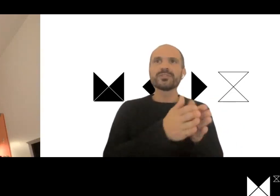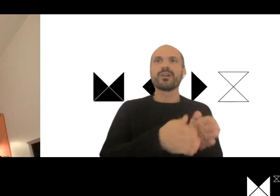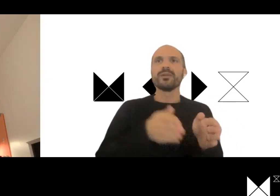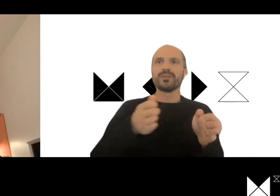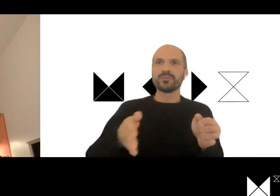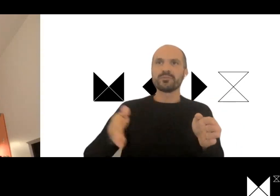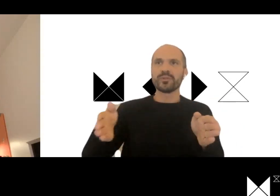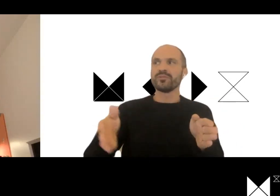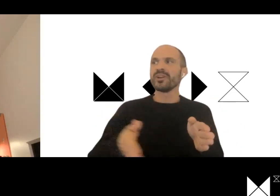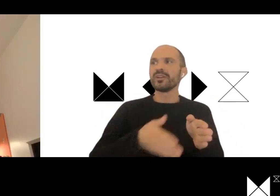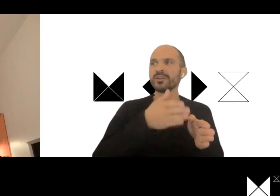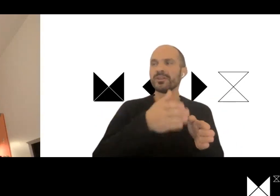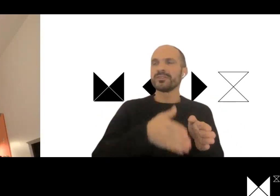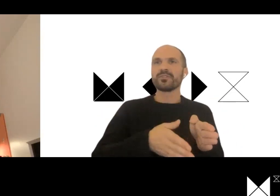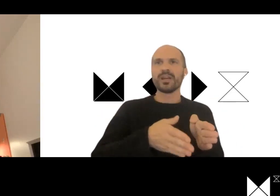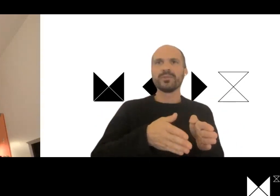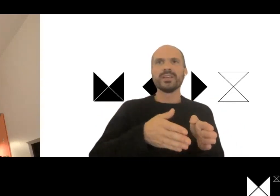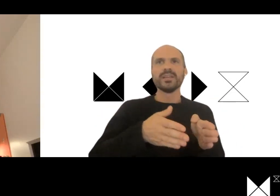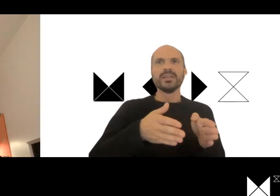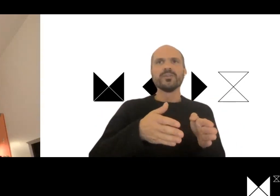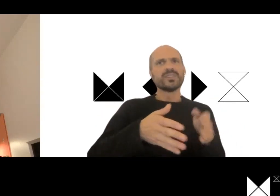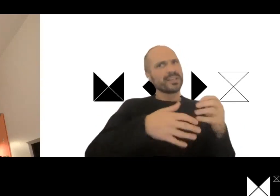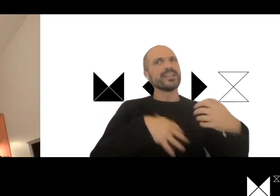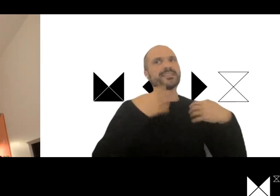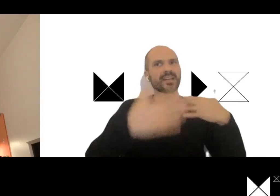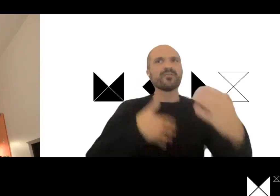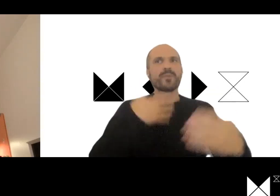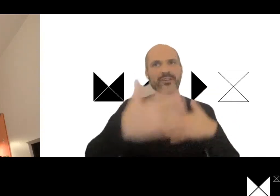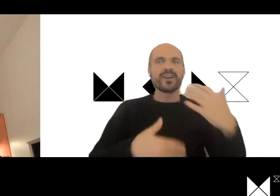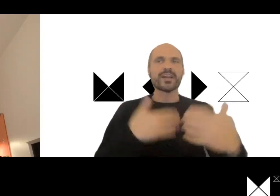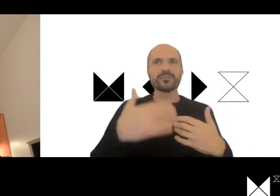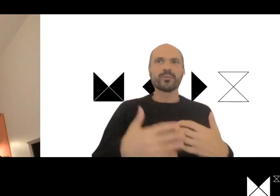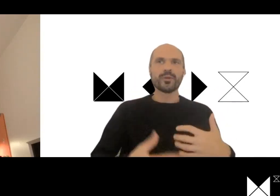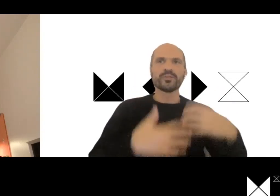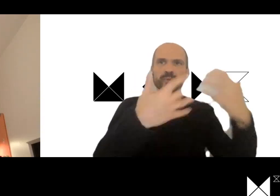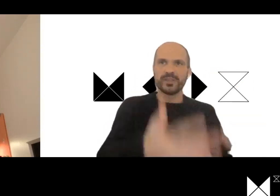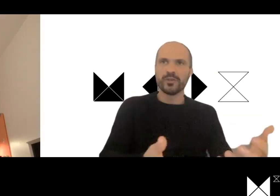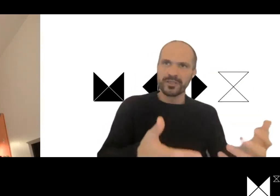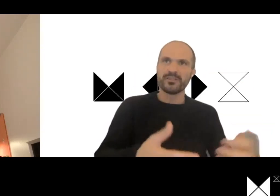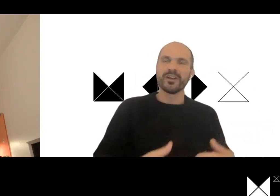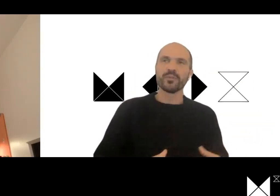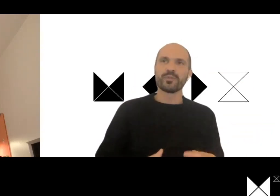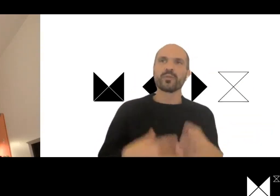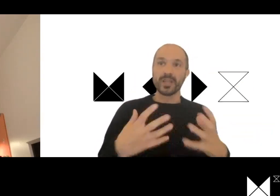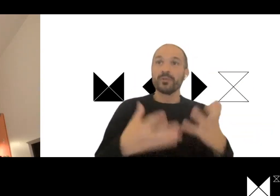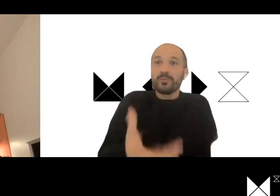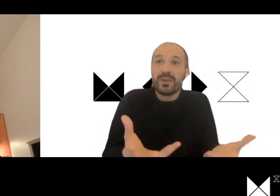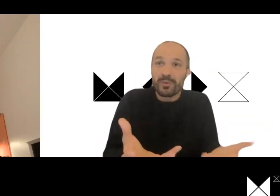projects you described. I remember you very clearly described, which again is a kind of manufacturing approach, but you as a